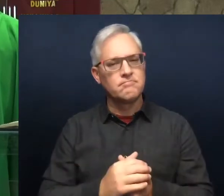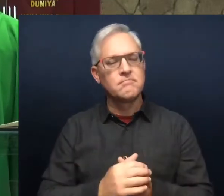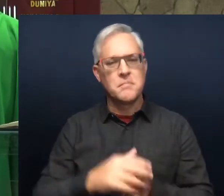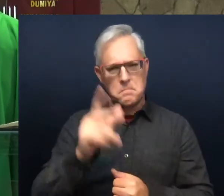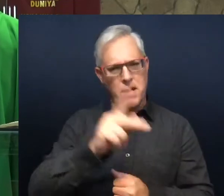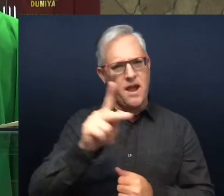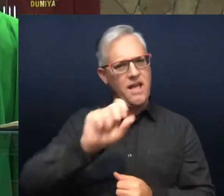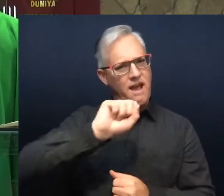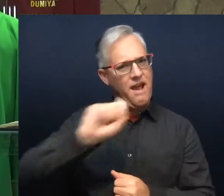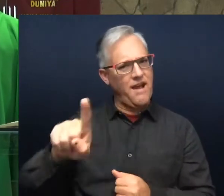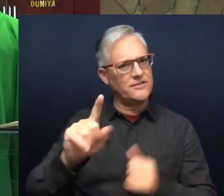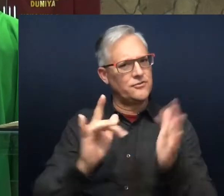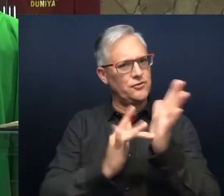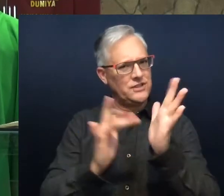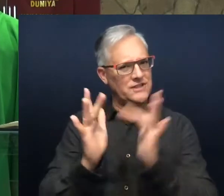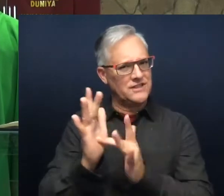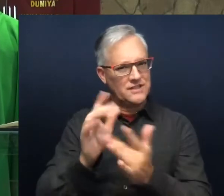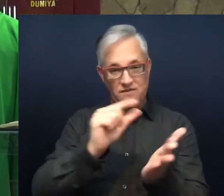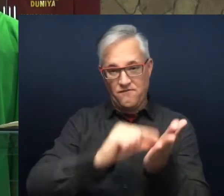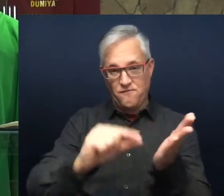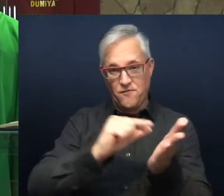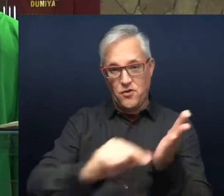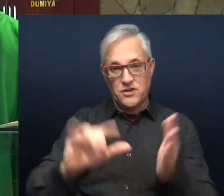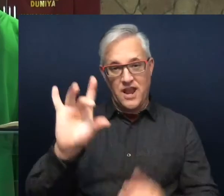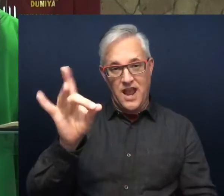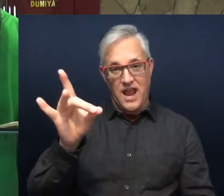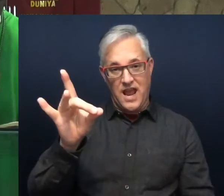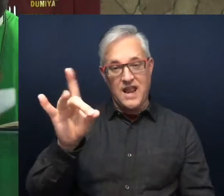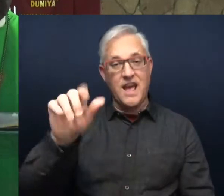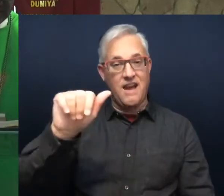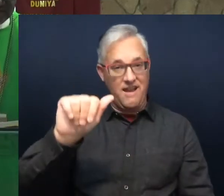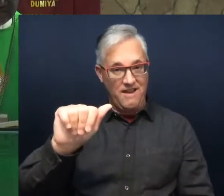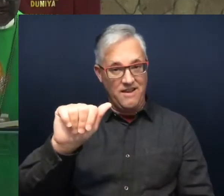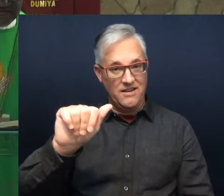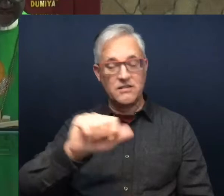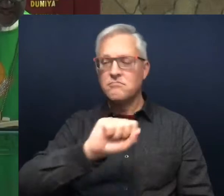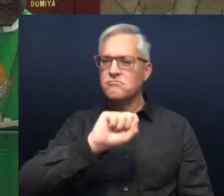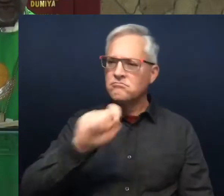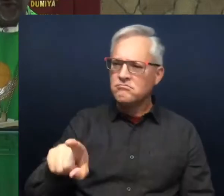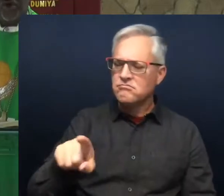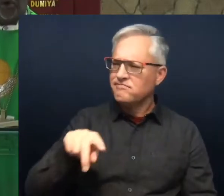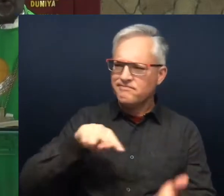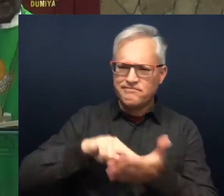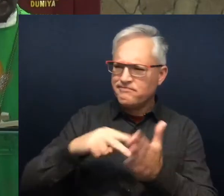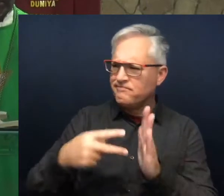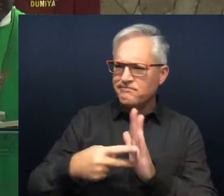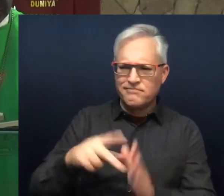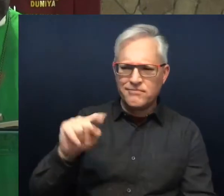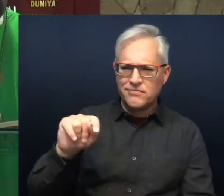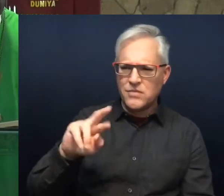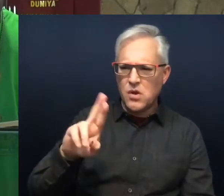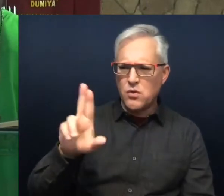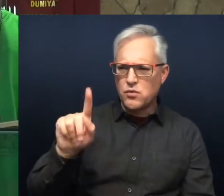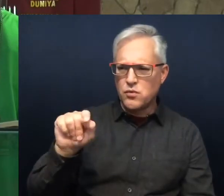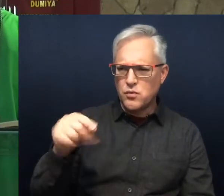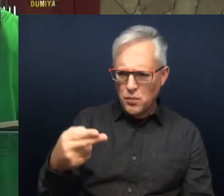to Jesus, verse 8a, where he asked Jesus, "What is